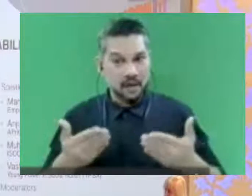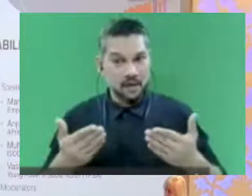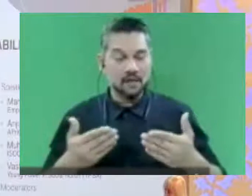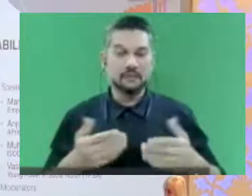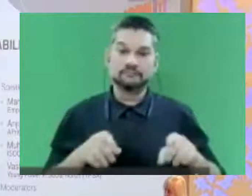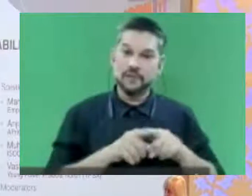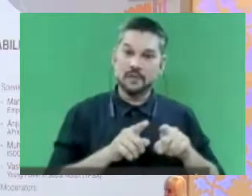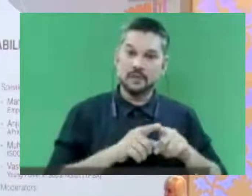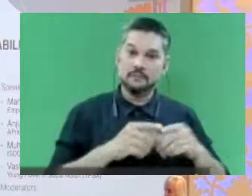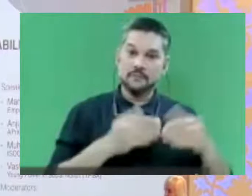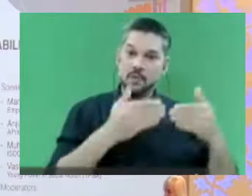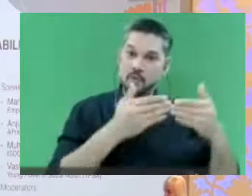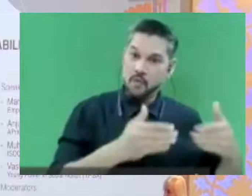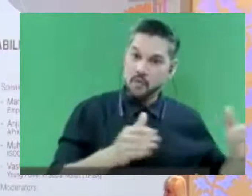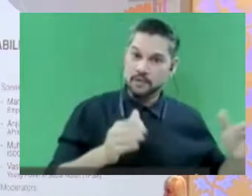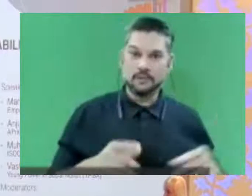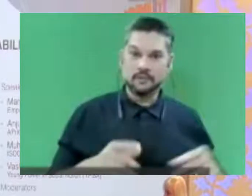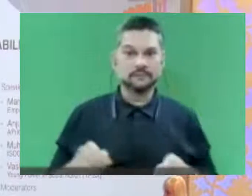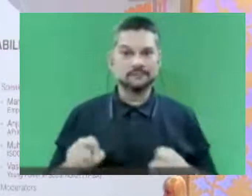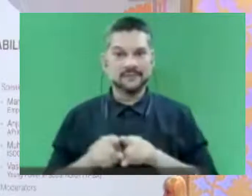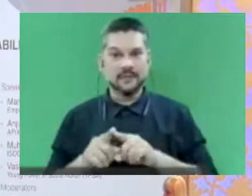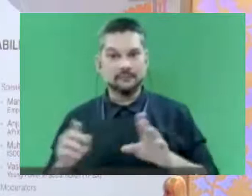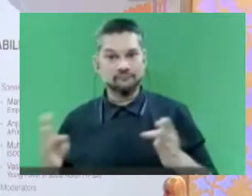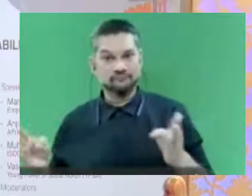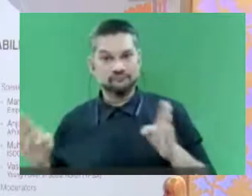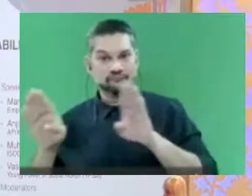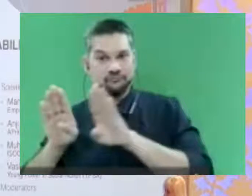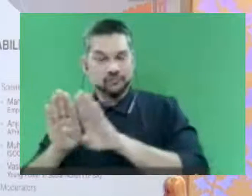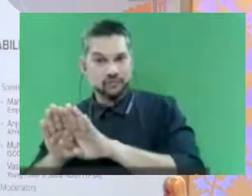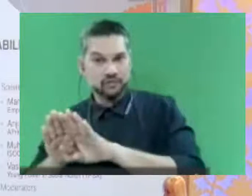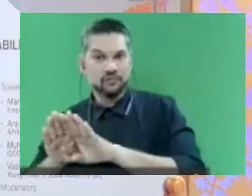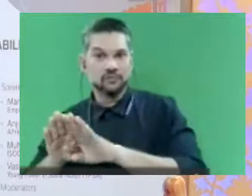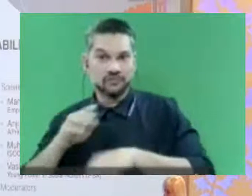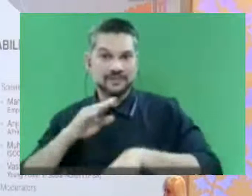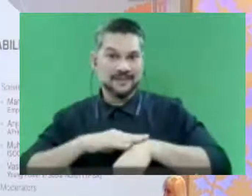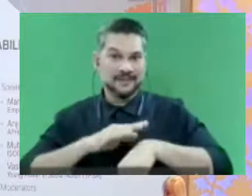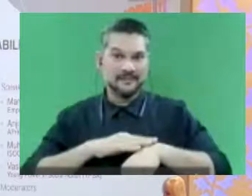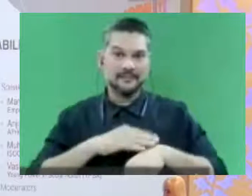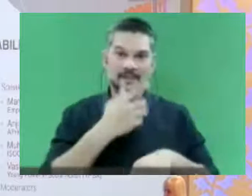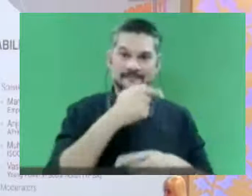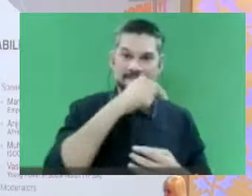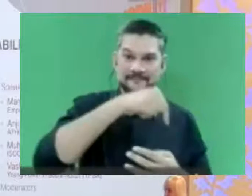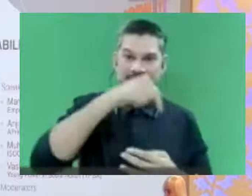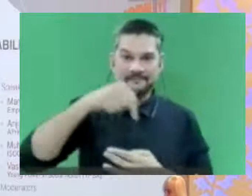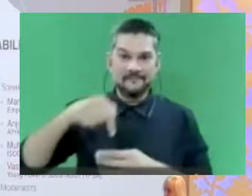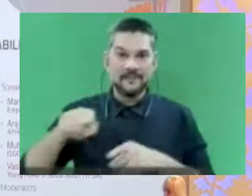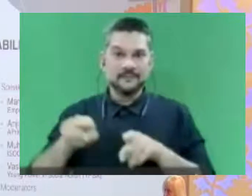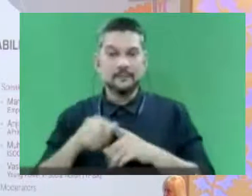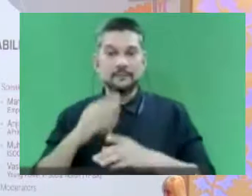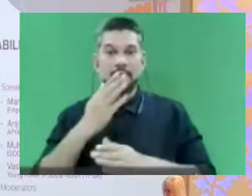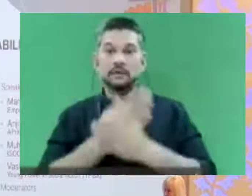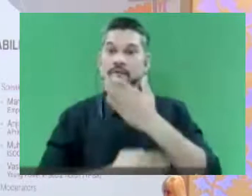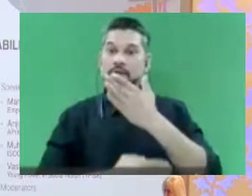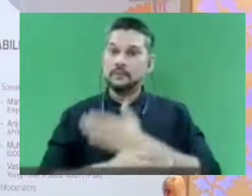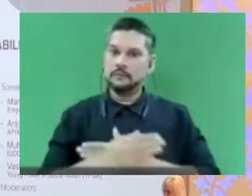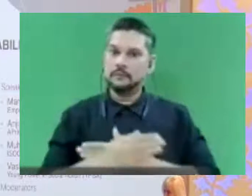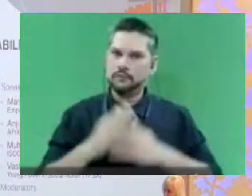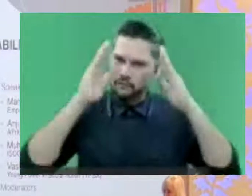closing sessions, and also the disability focus sessions. So this is a first